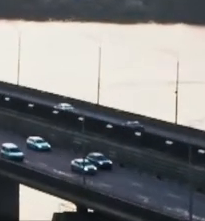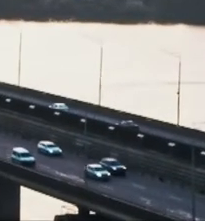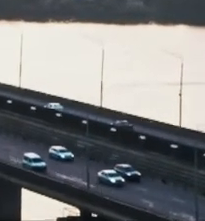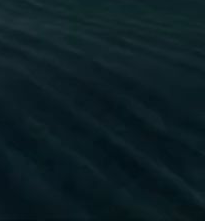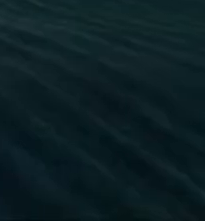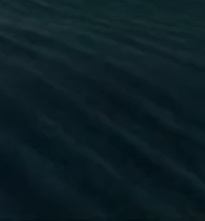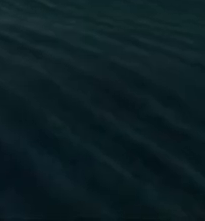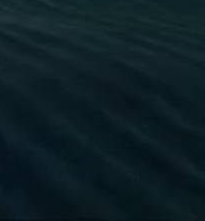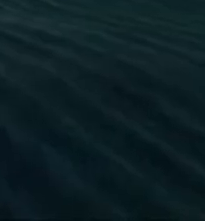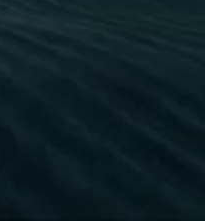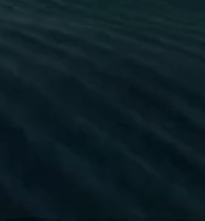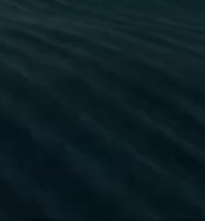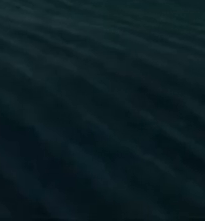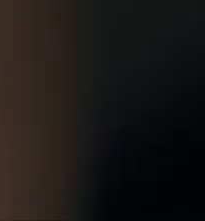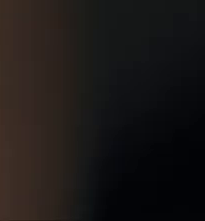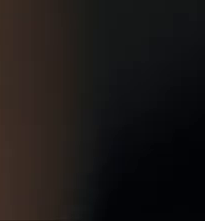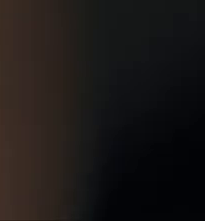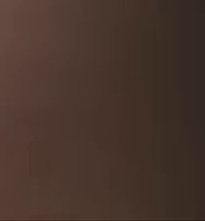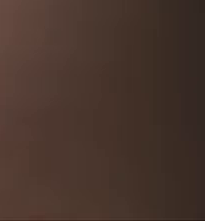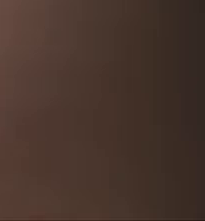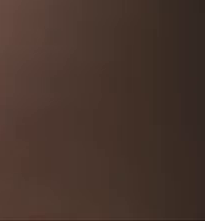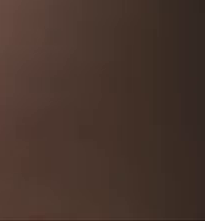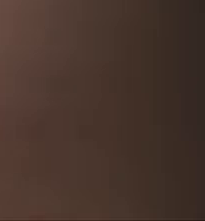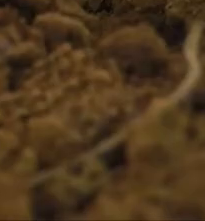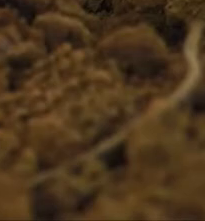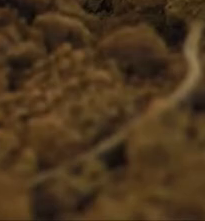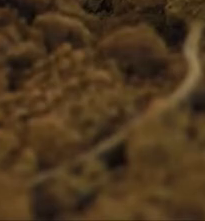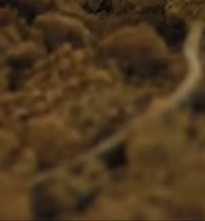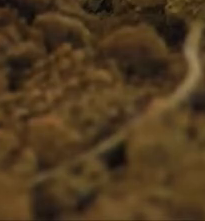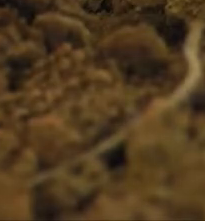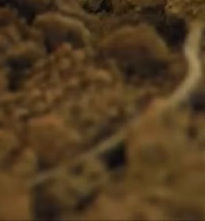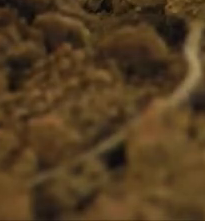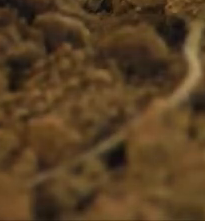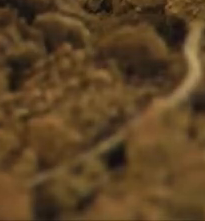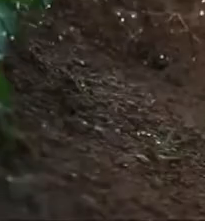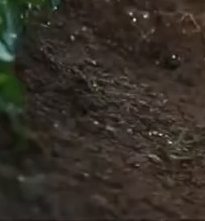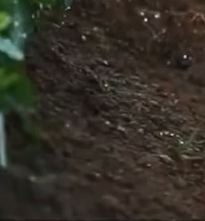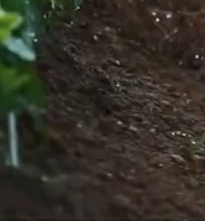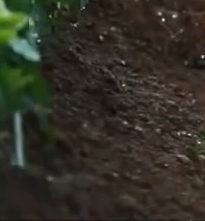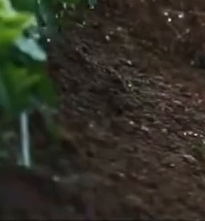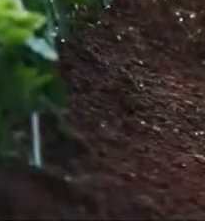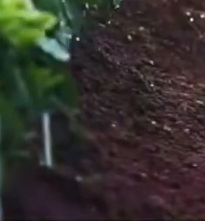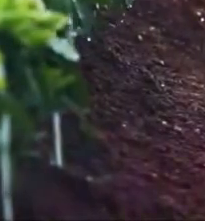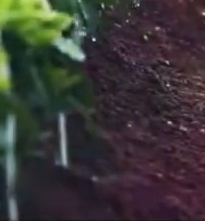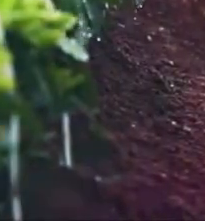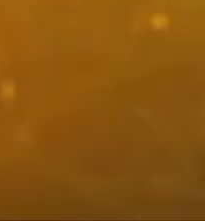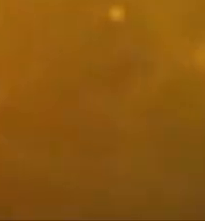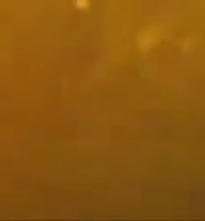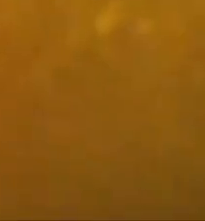Ao olhar para o horizonte, when you look to the horizon, you see possibilities